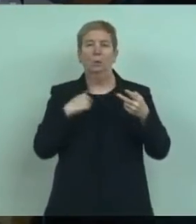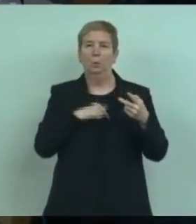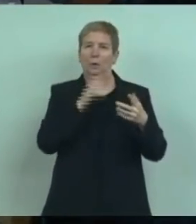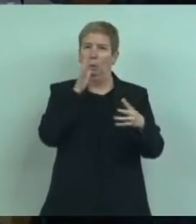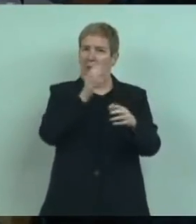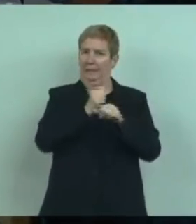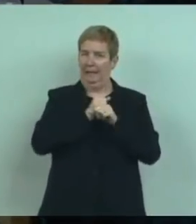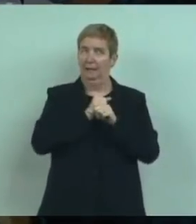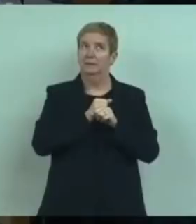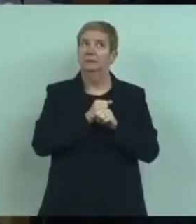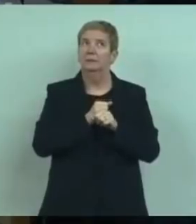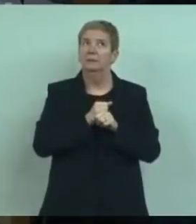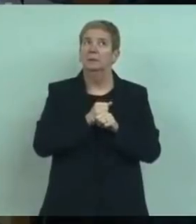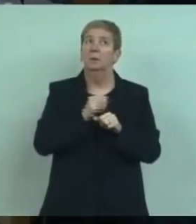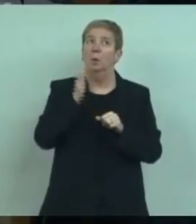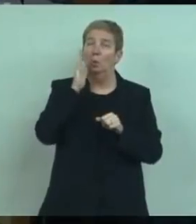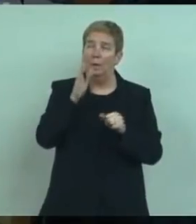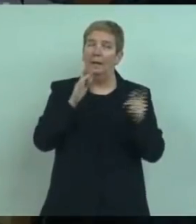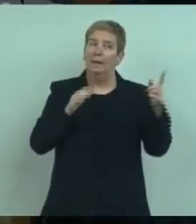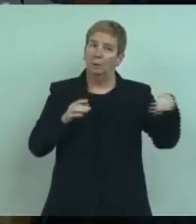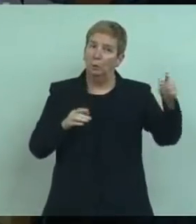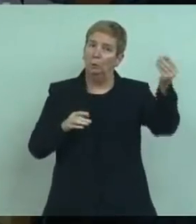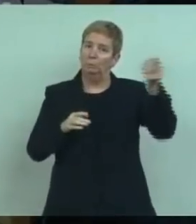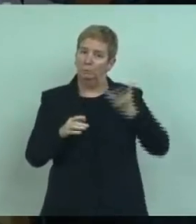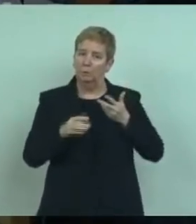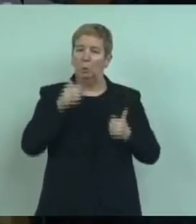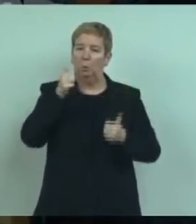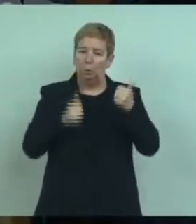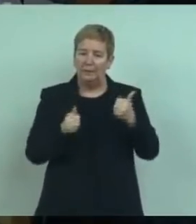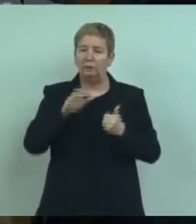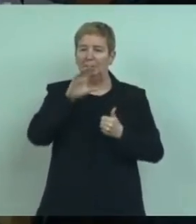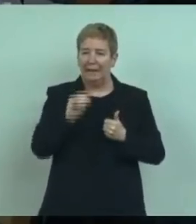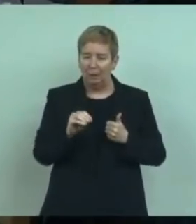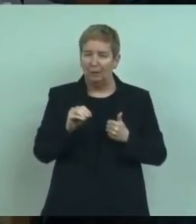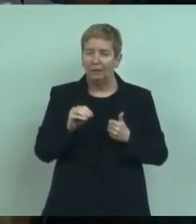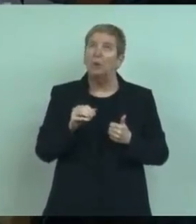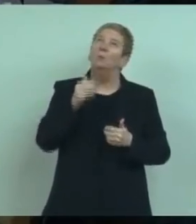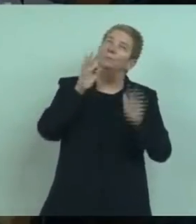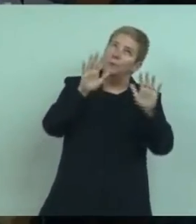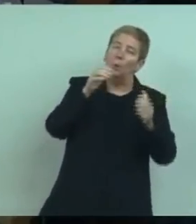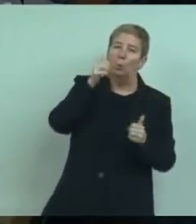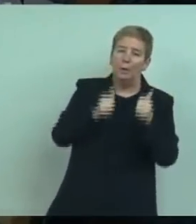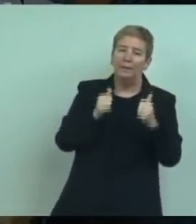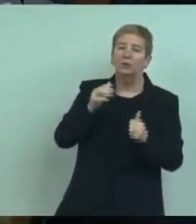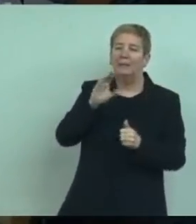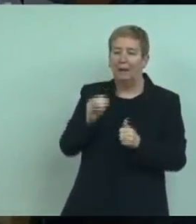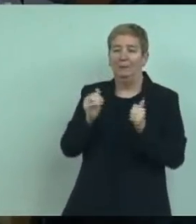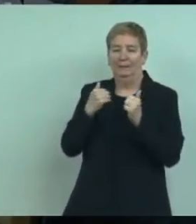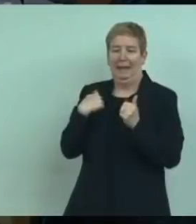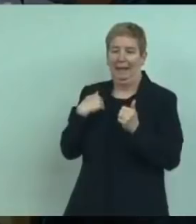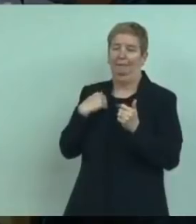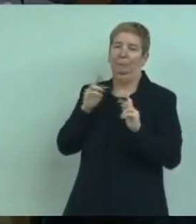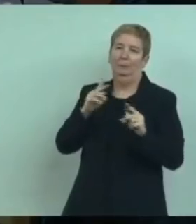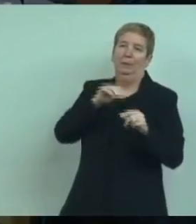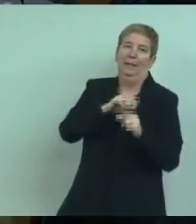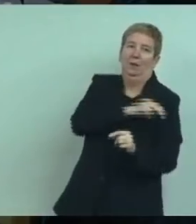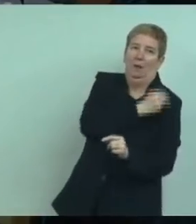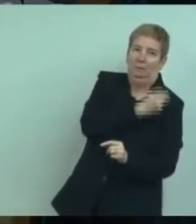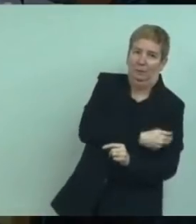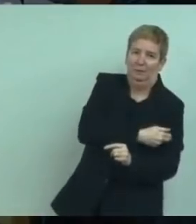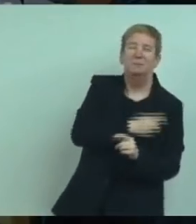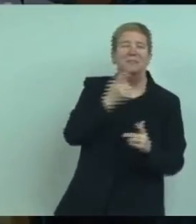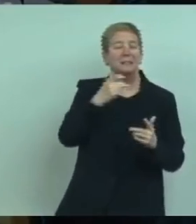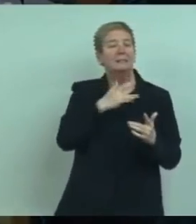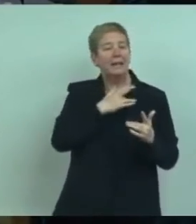be learning which counties have how many, which hospitalization and recovery data